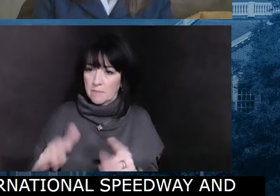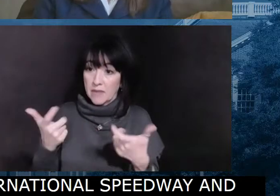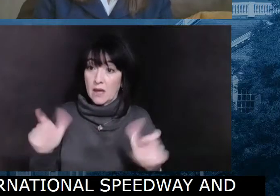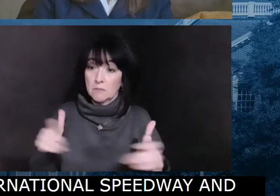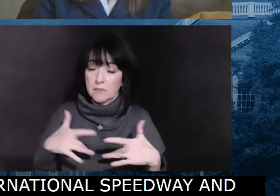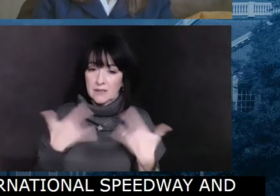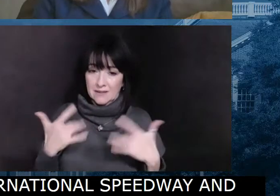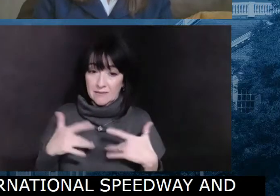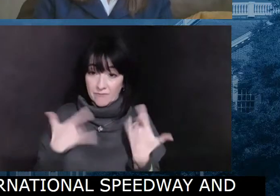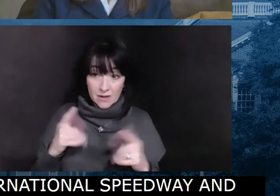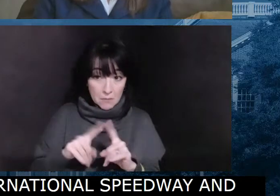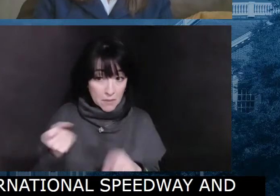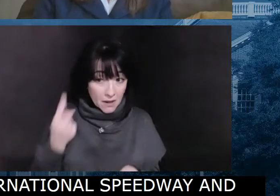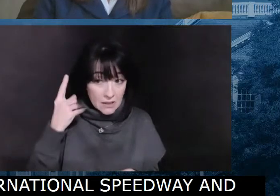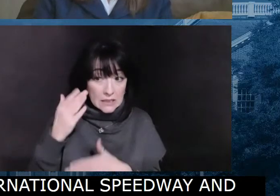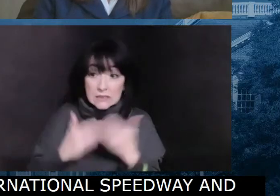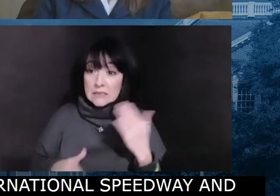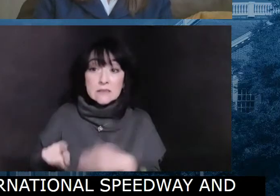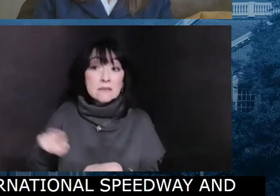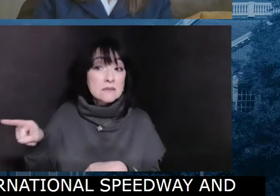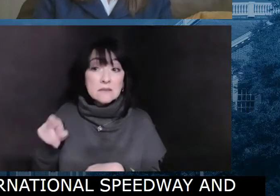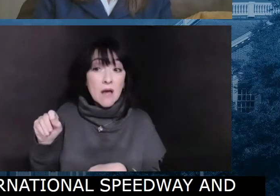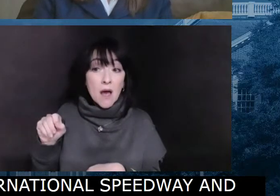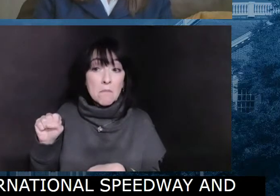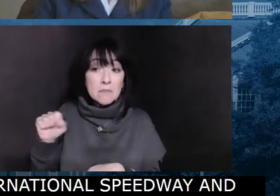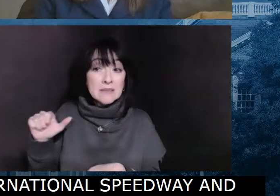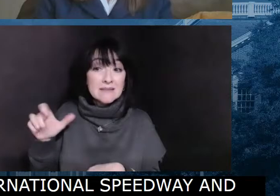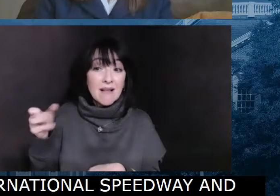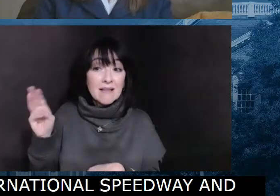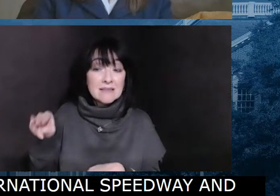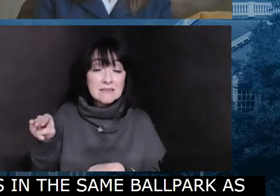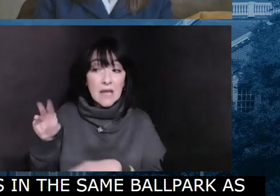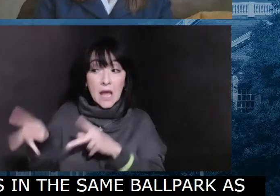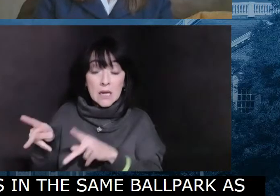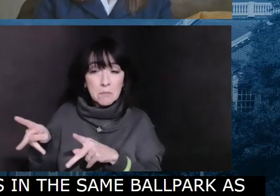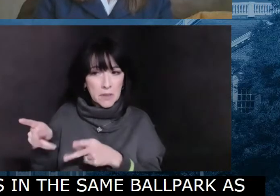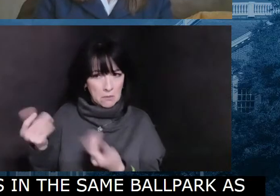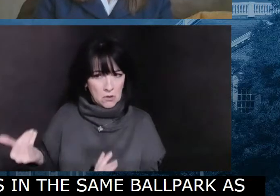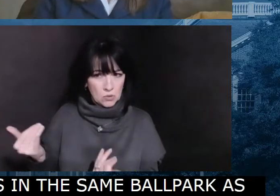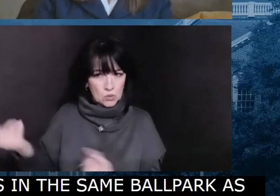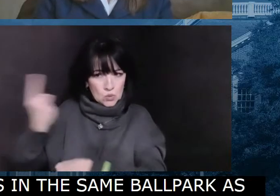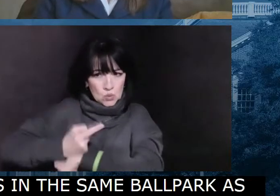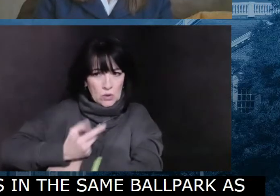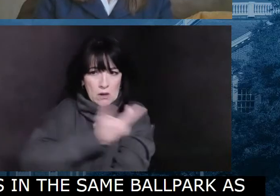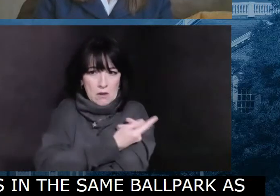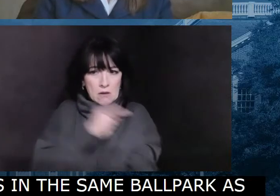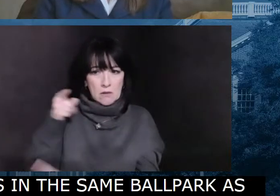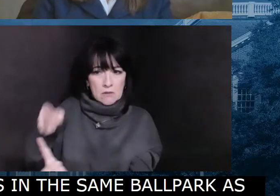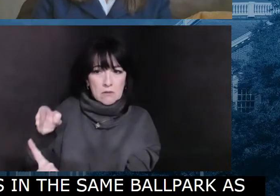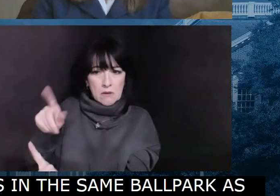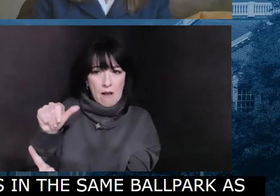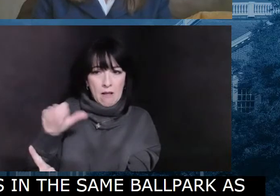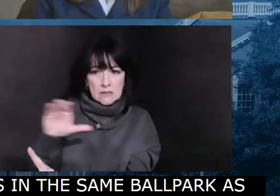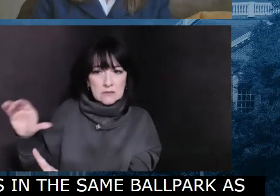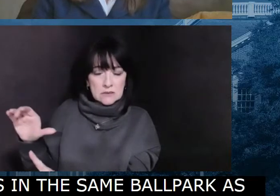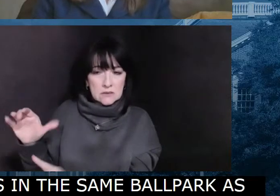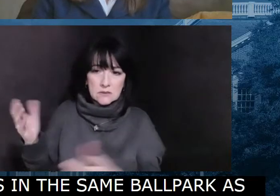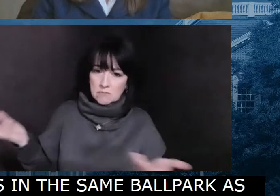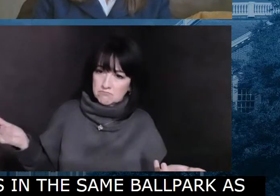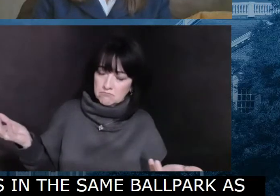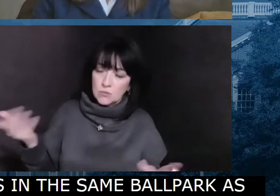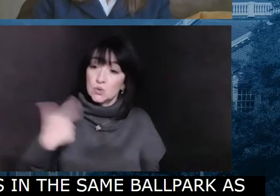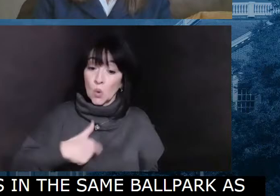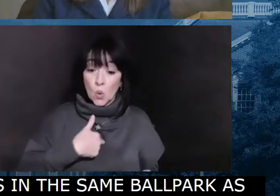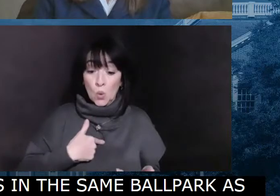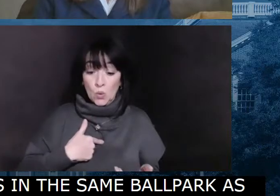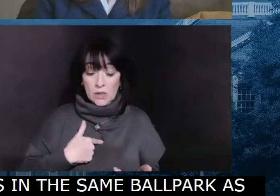are getting done today at the LACC, or they're being done other ways. So we built the plan for this